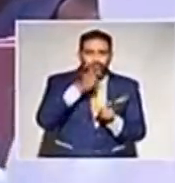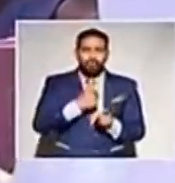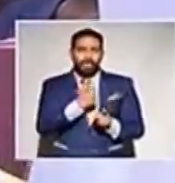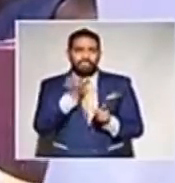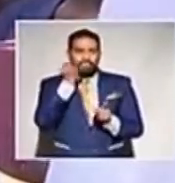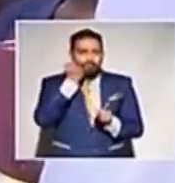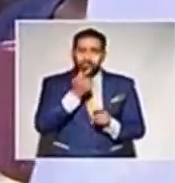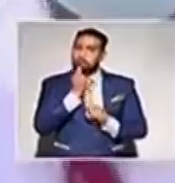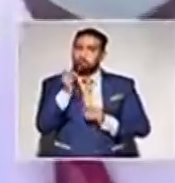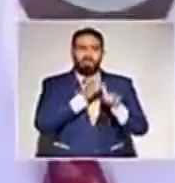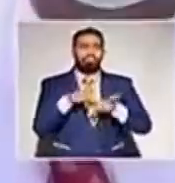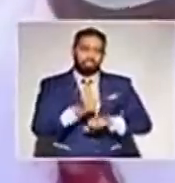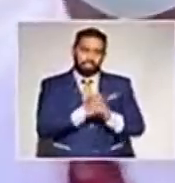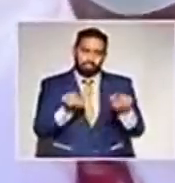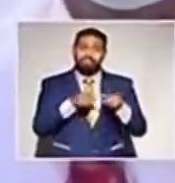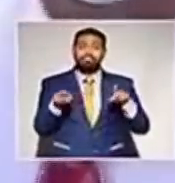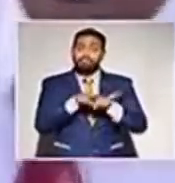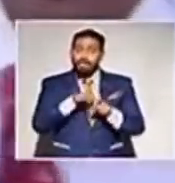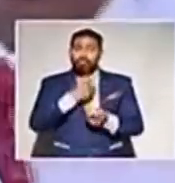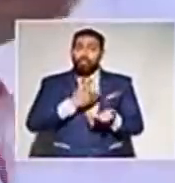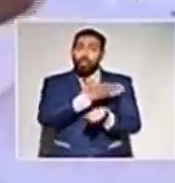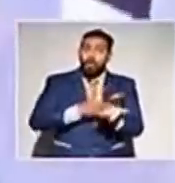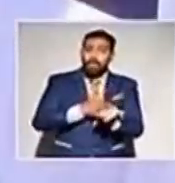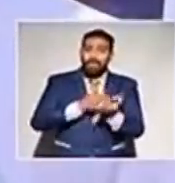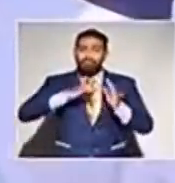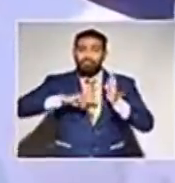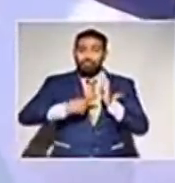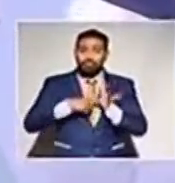surgical equipment as well.